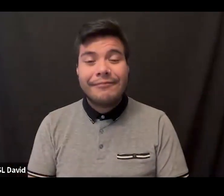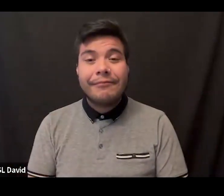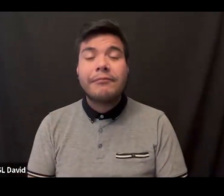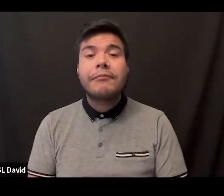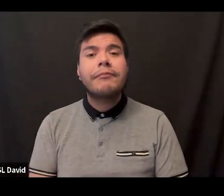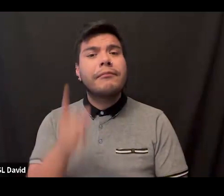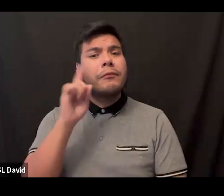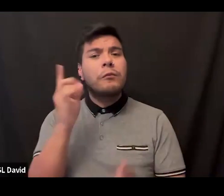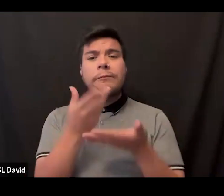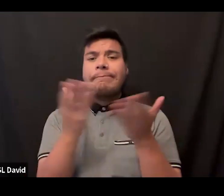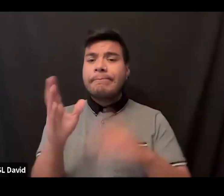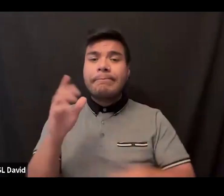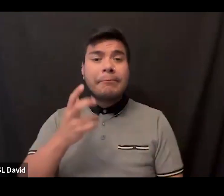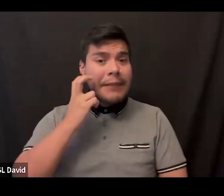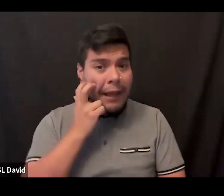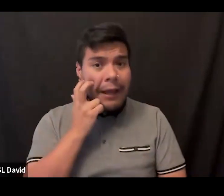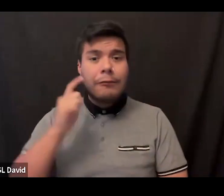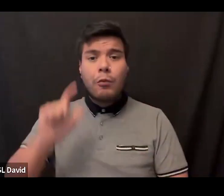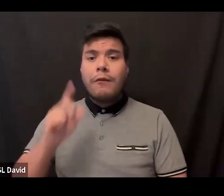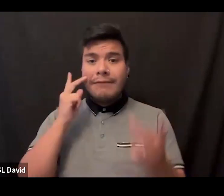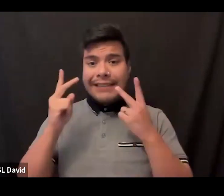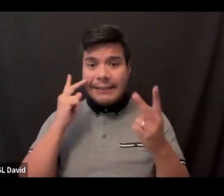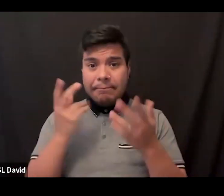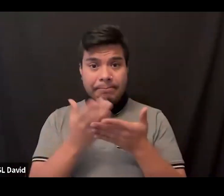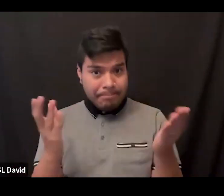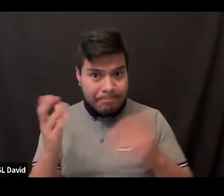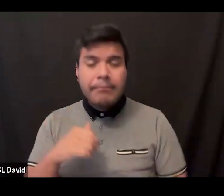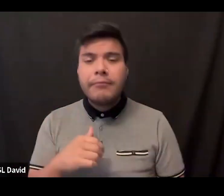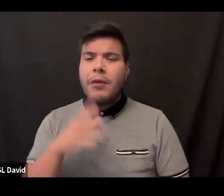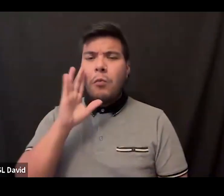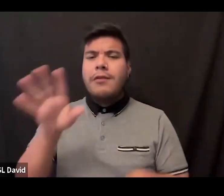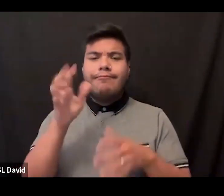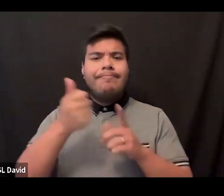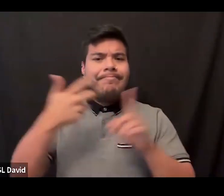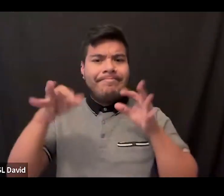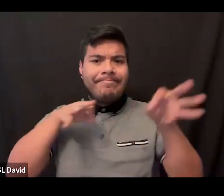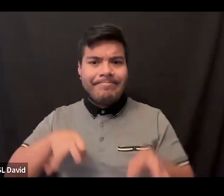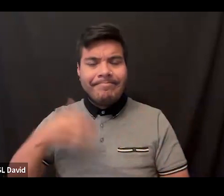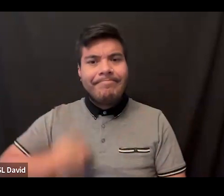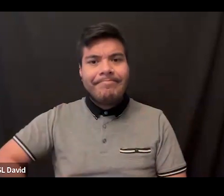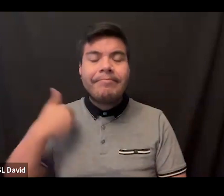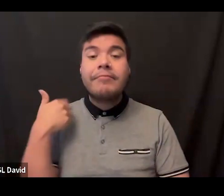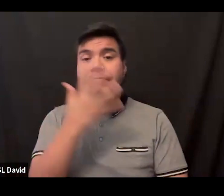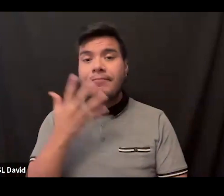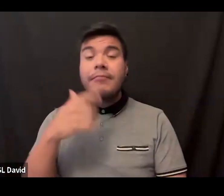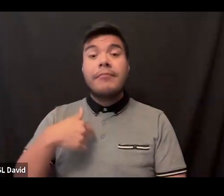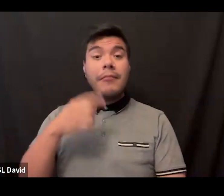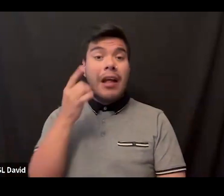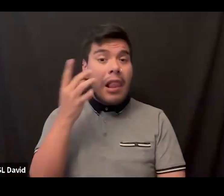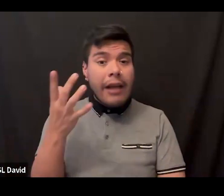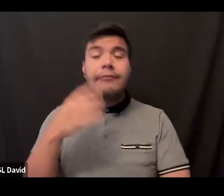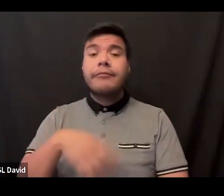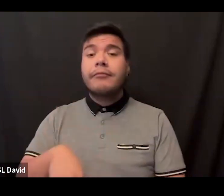For our blind and low vision attendees, I'm going to describe myself. I am a light-skinned